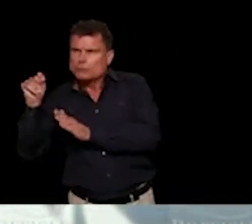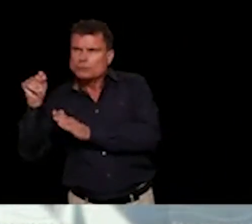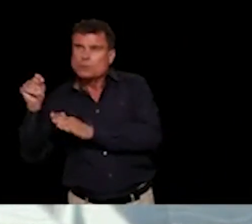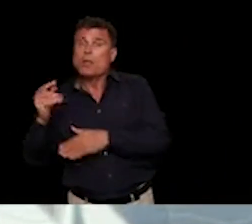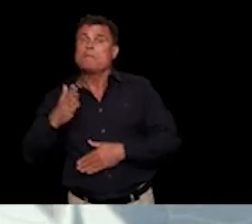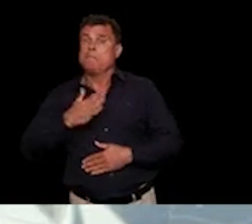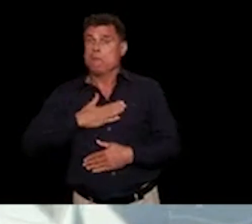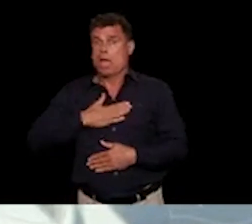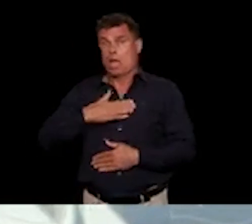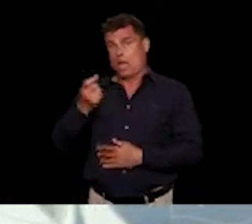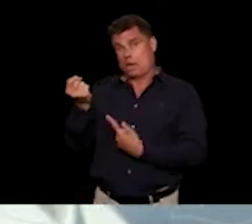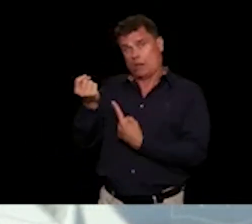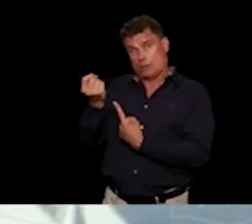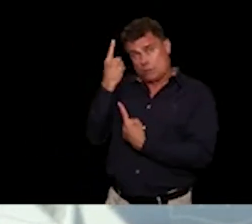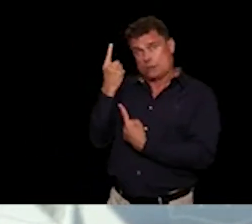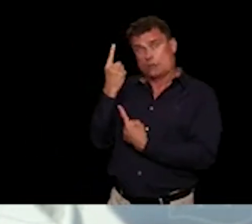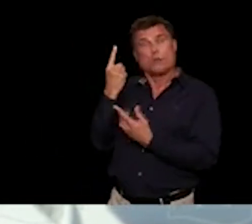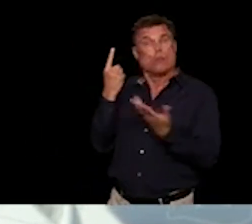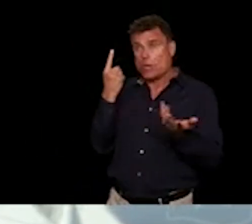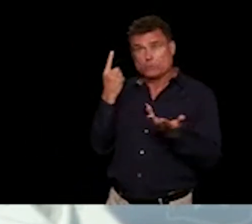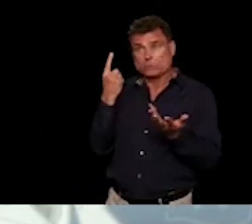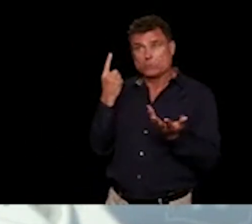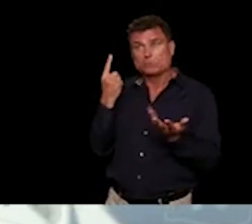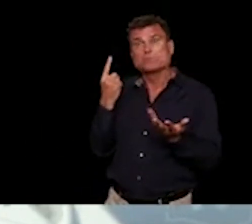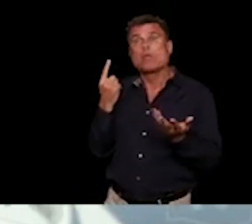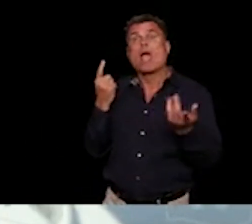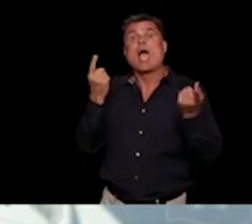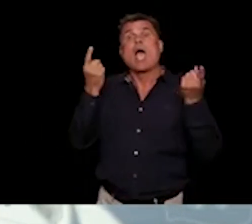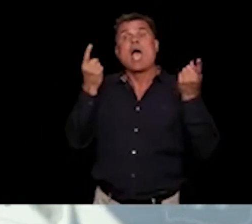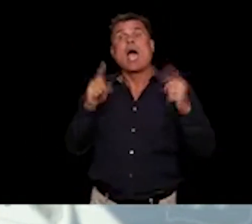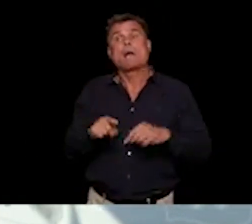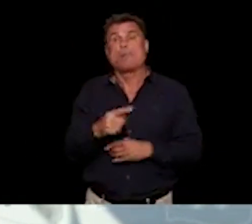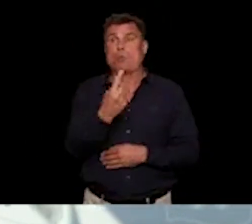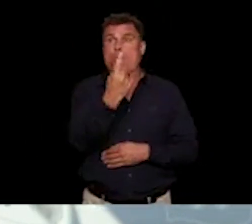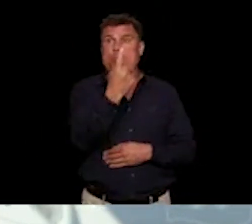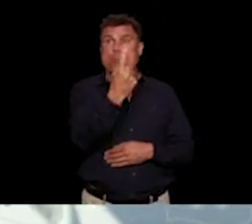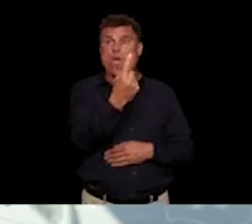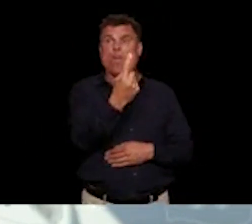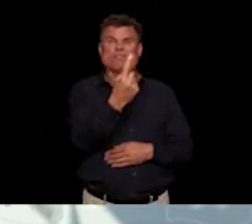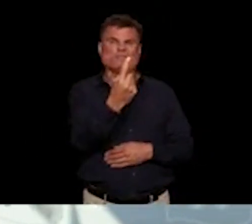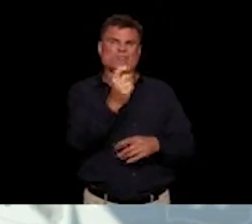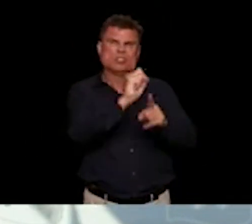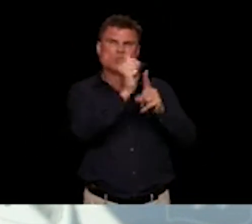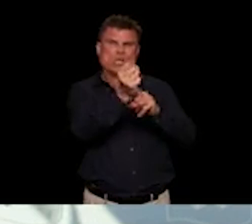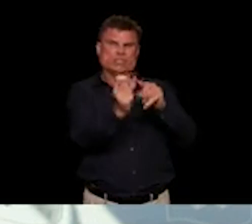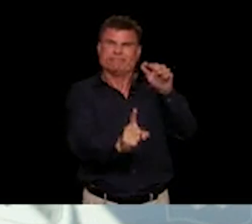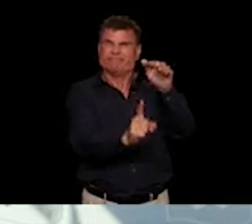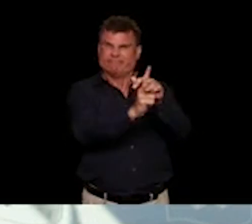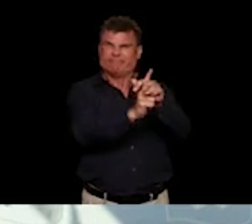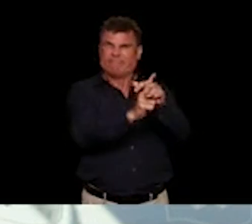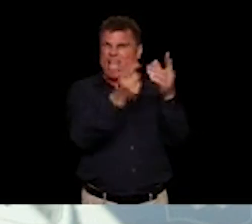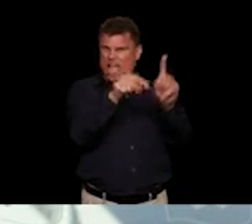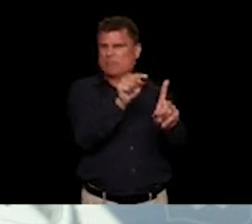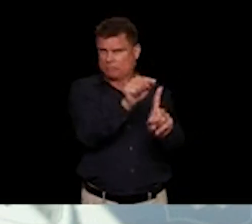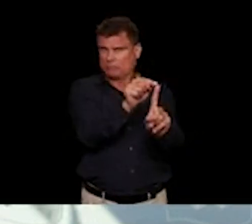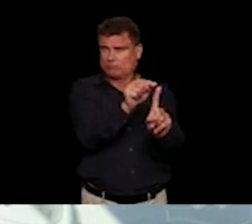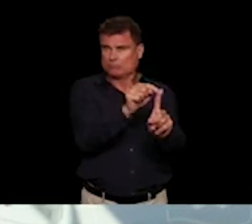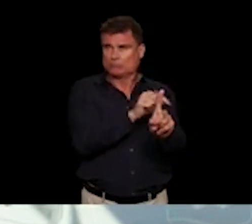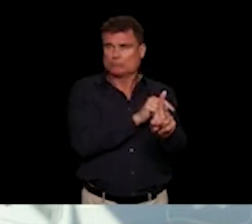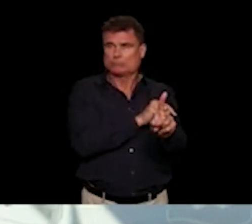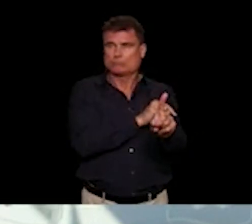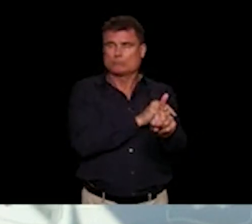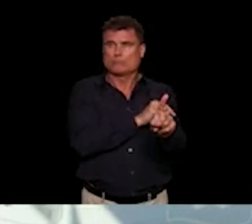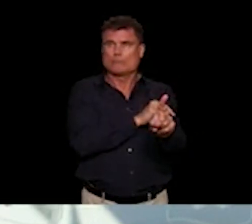and I want everyone to understand that I took Sunday off social media. I didn't take Sunday off, but I took it off social media, that there was an